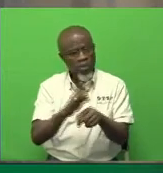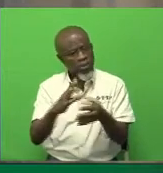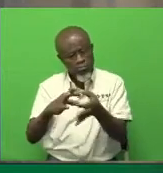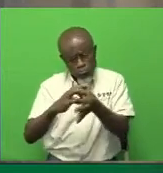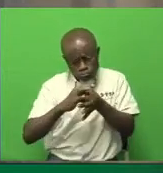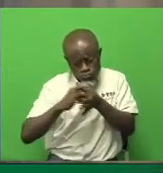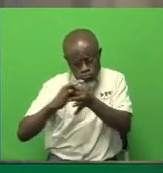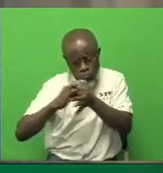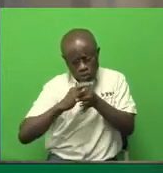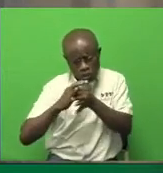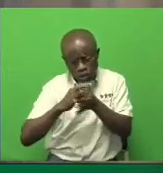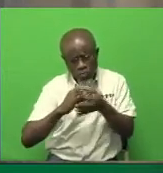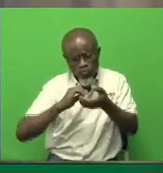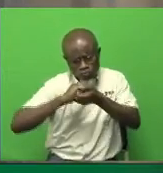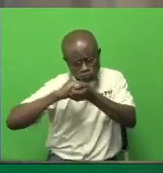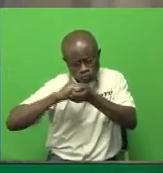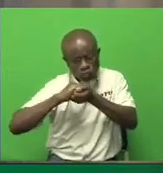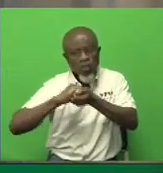development